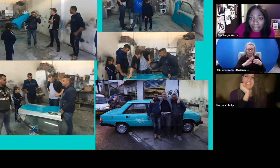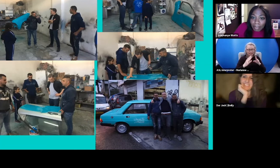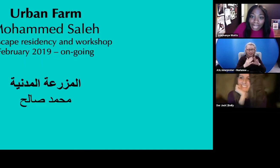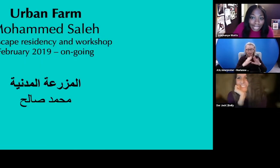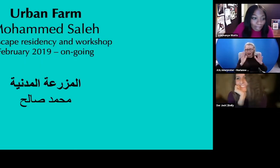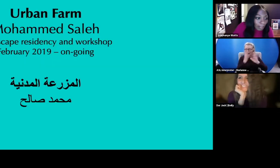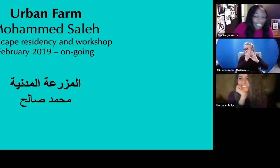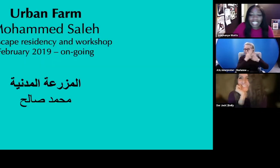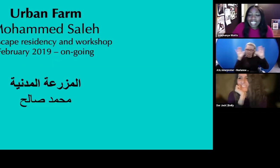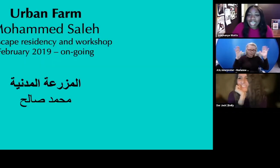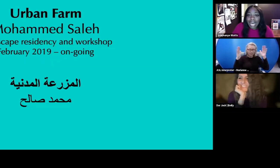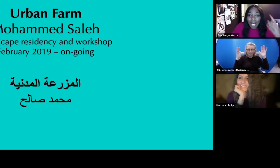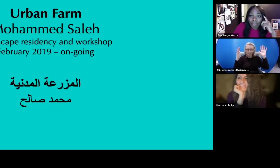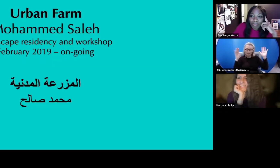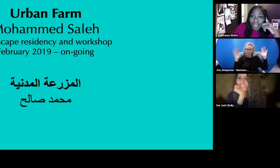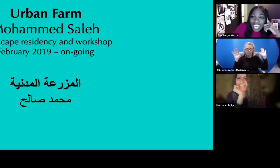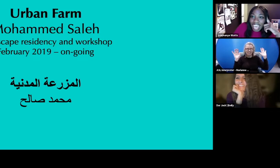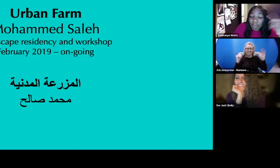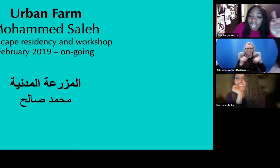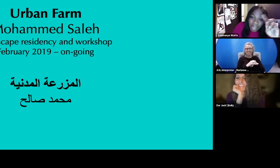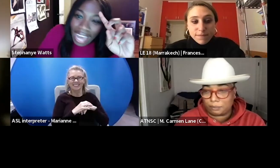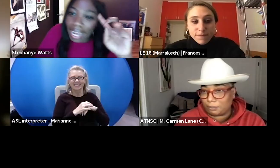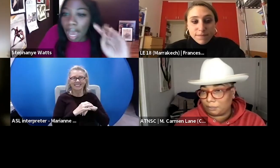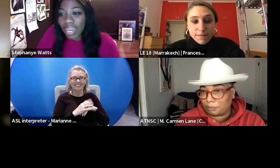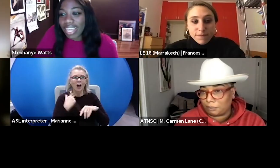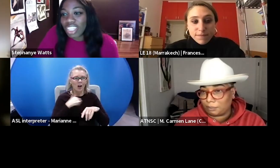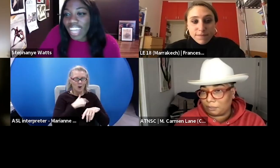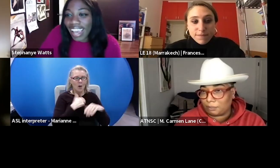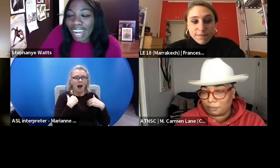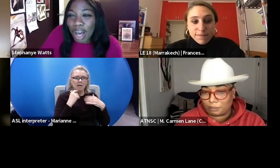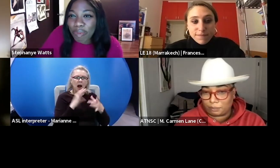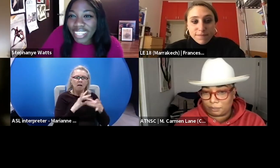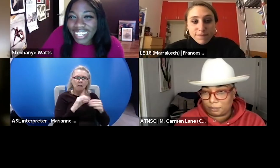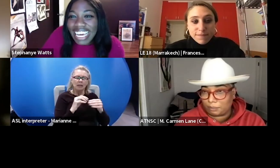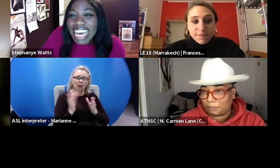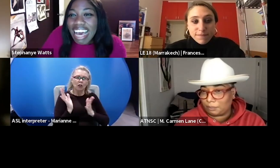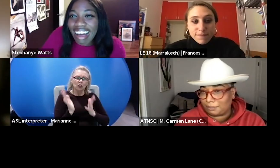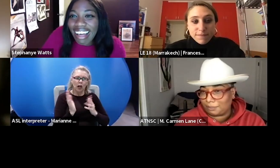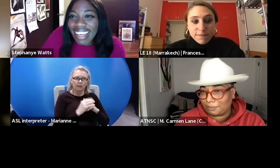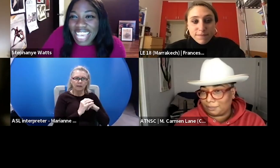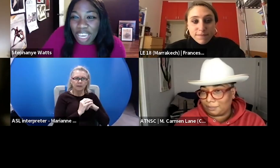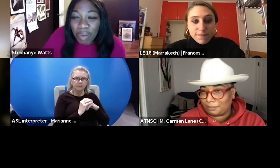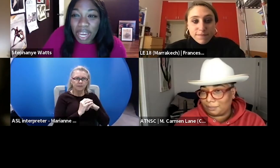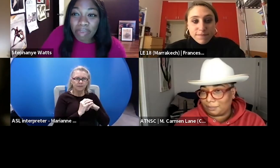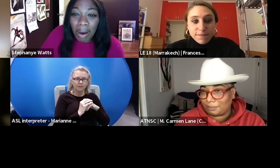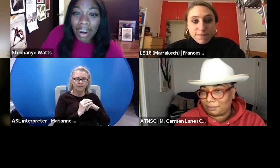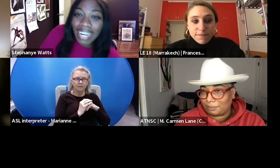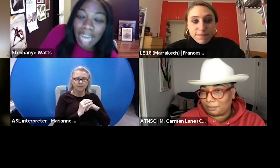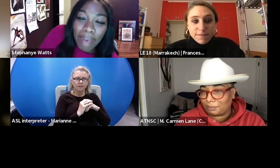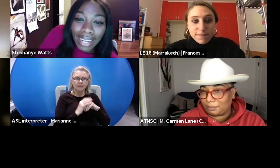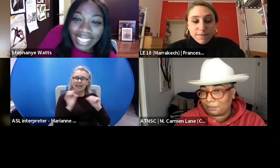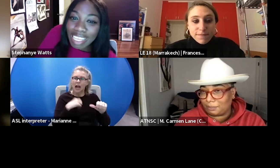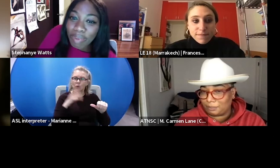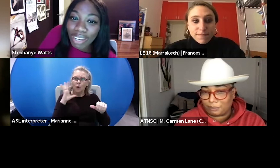it up, clap it up. And we had a comment in the chat saying, can we hear about art and